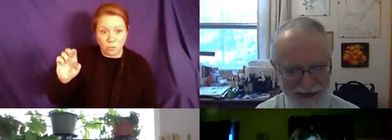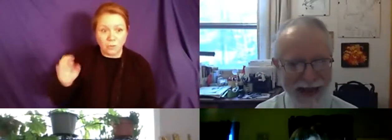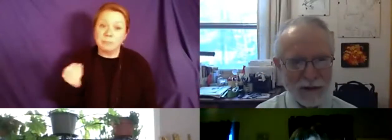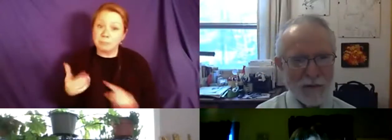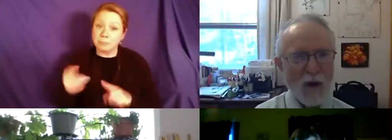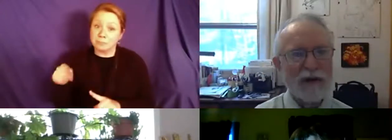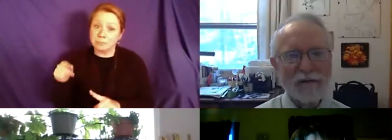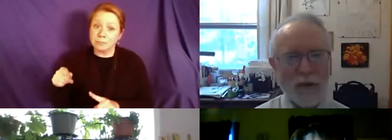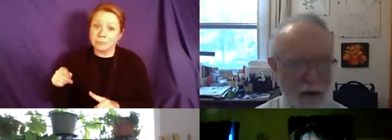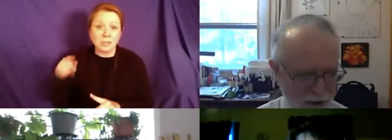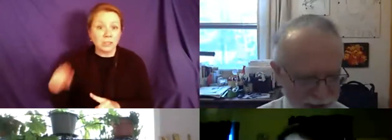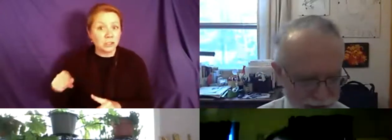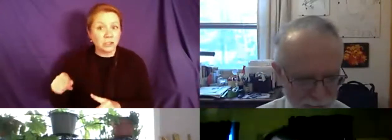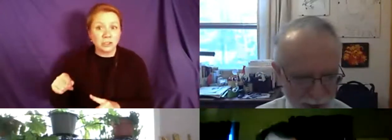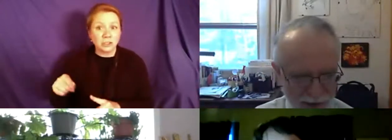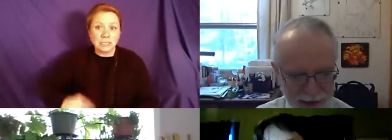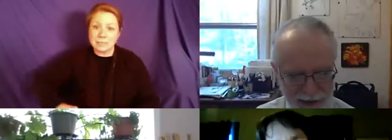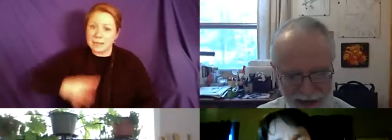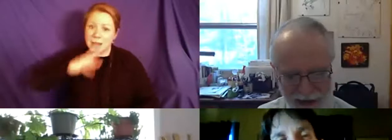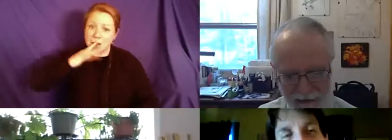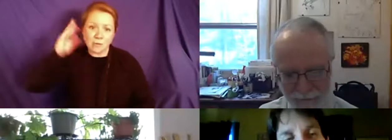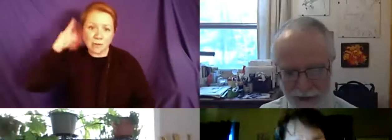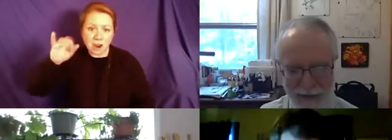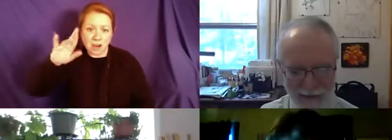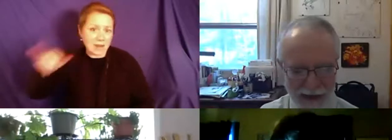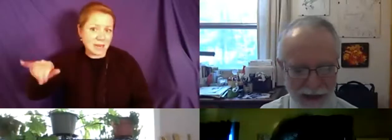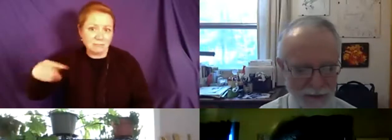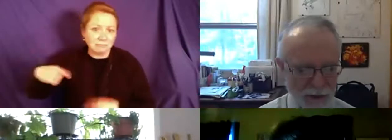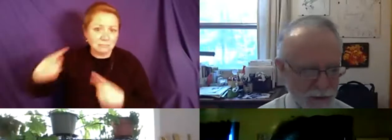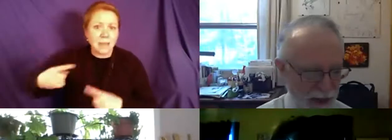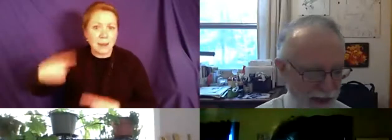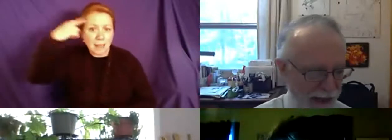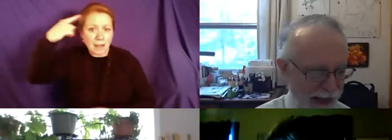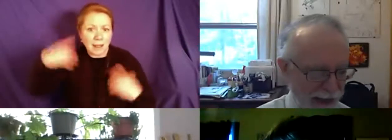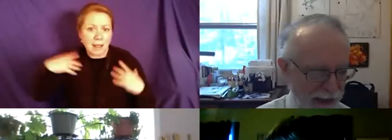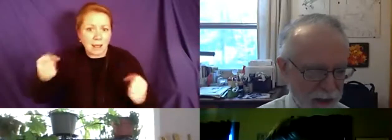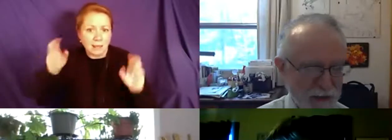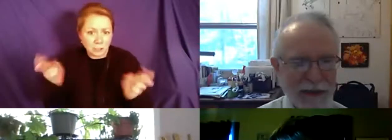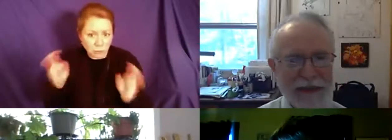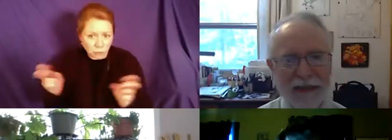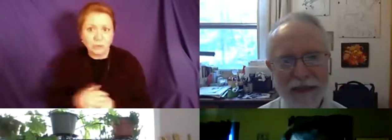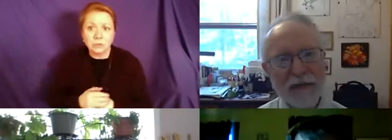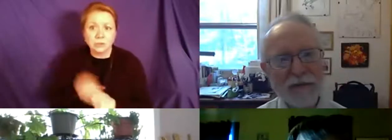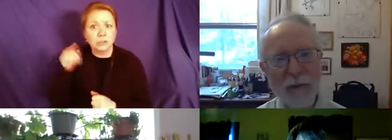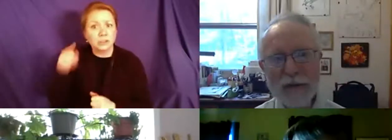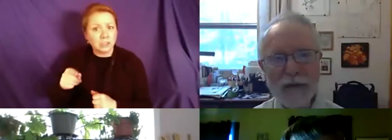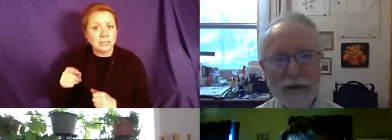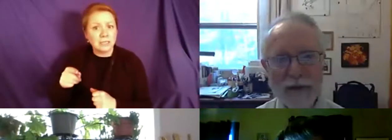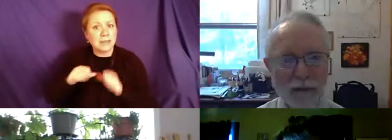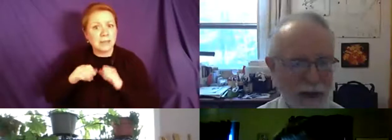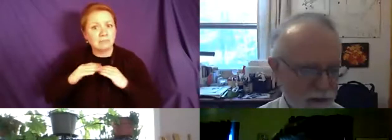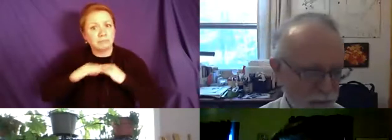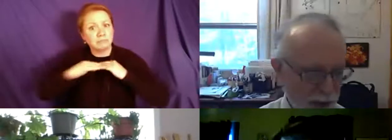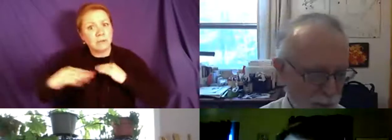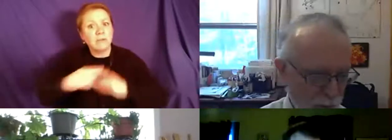She's been outspoken for parity in mental health issues, and she's been a consistent voice for the